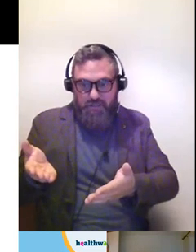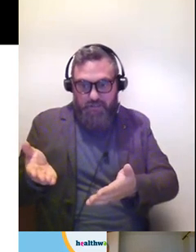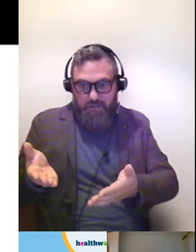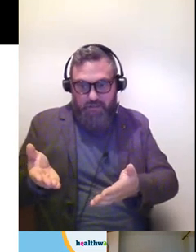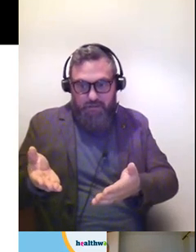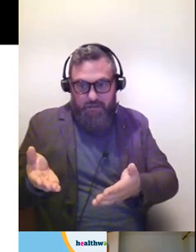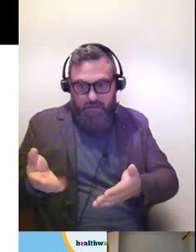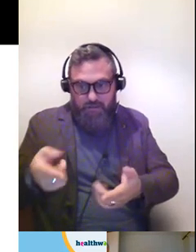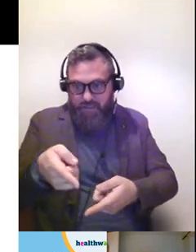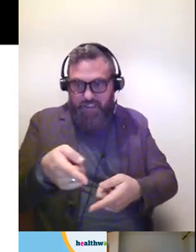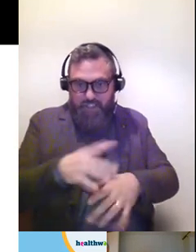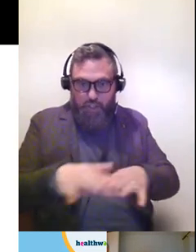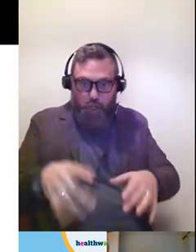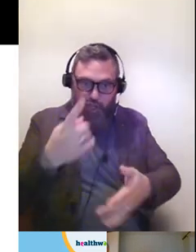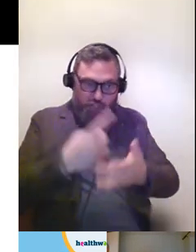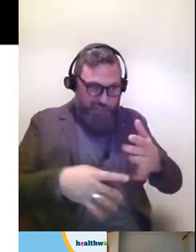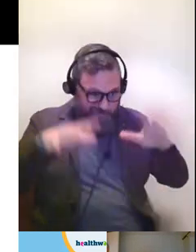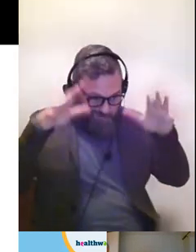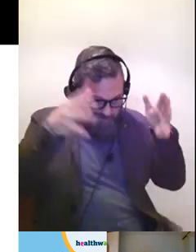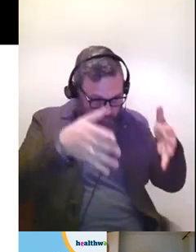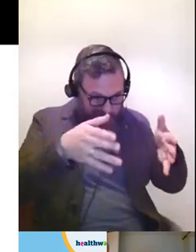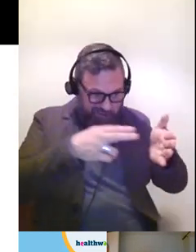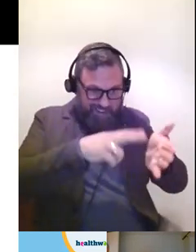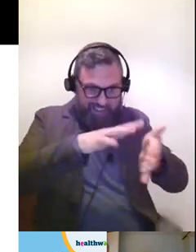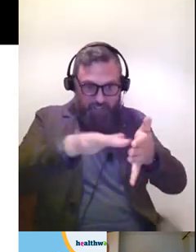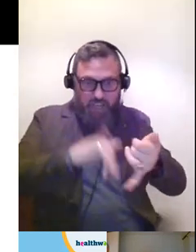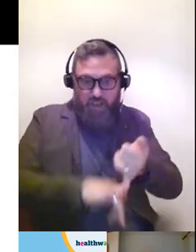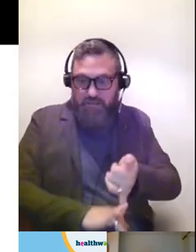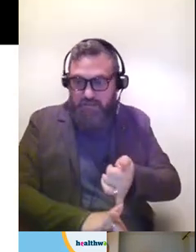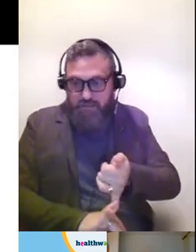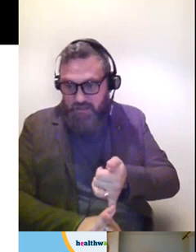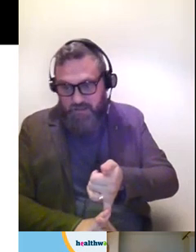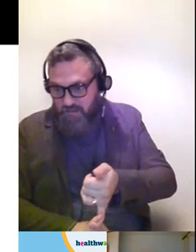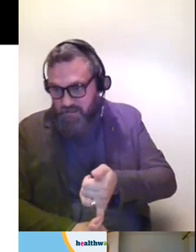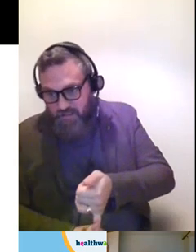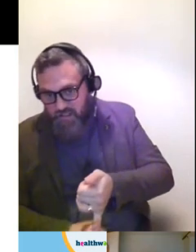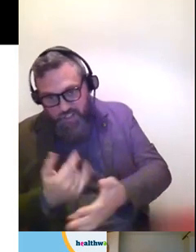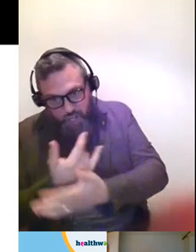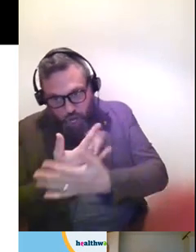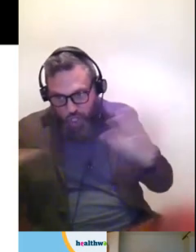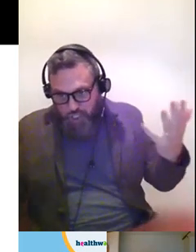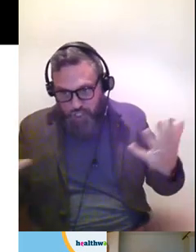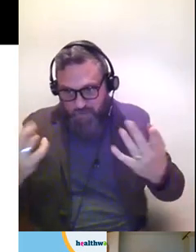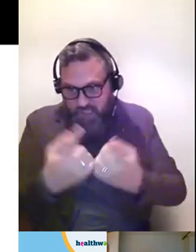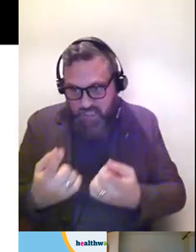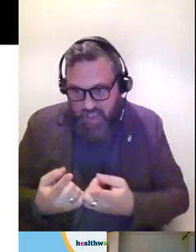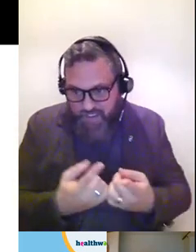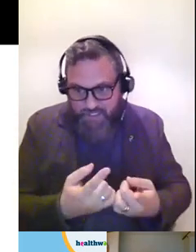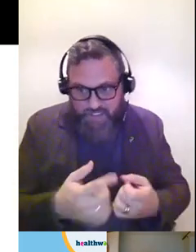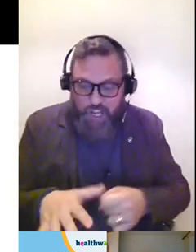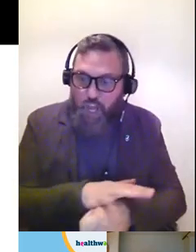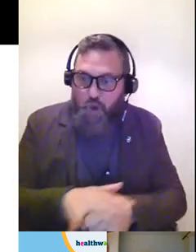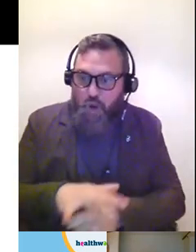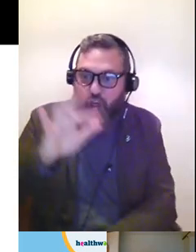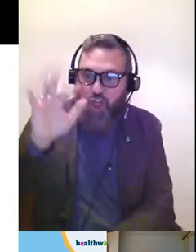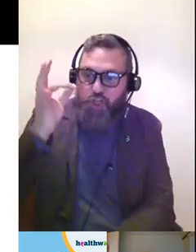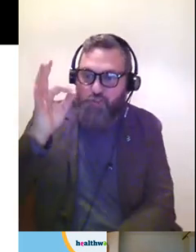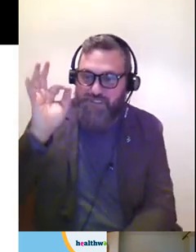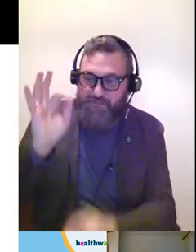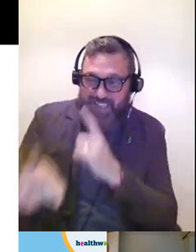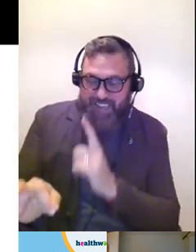know, this isn't all about the NHS. Folks, it's actually about lots of stuff we can all deliver, local authorities